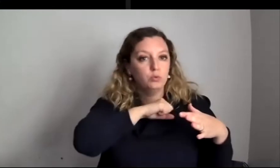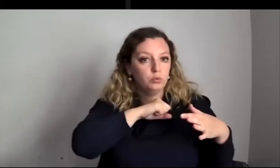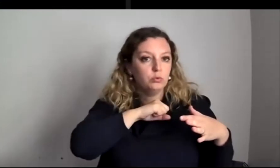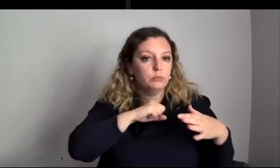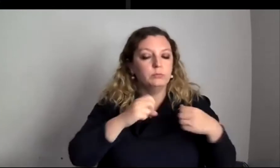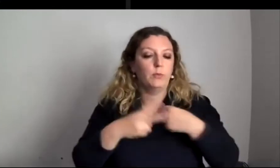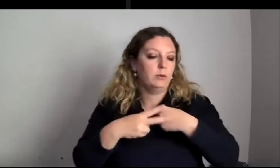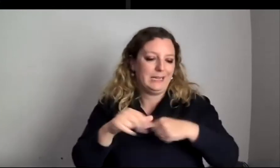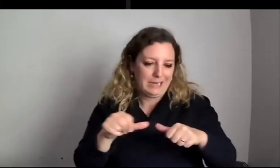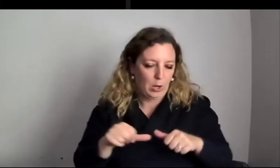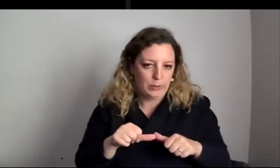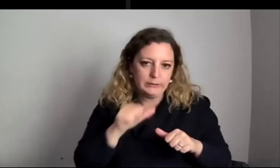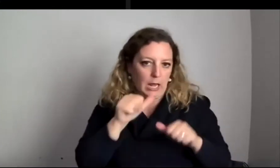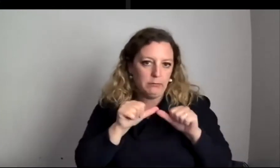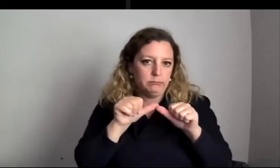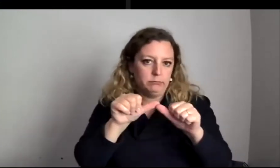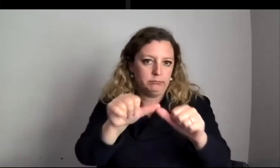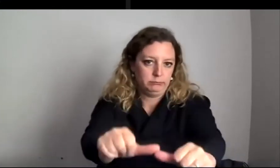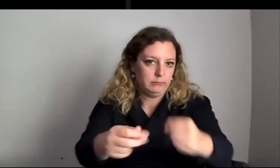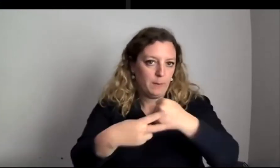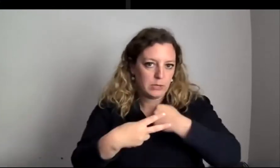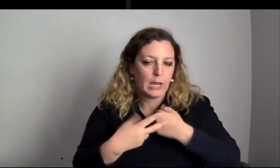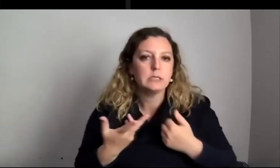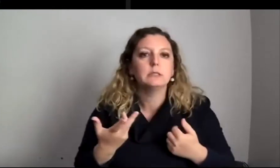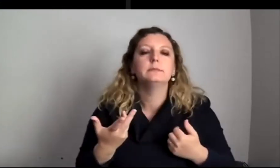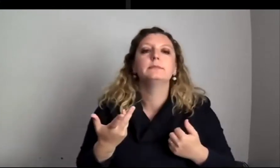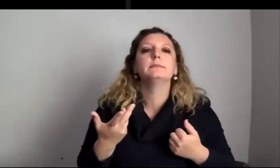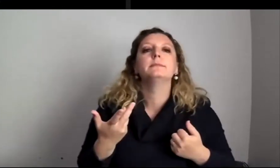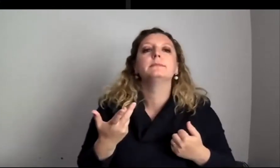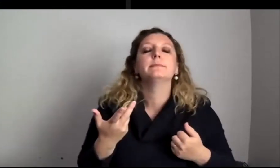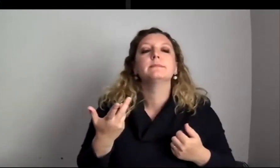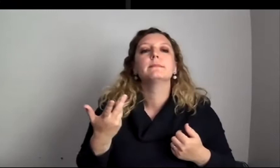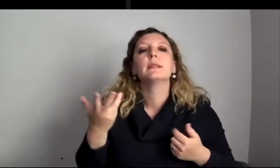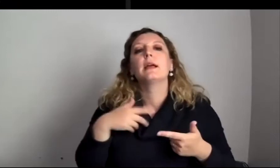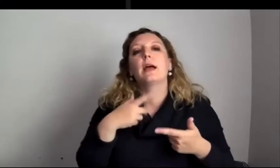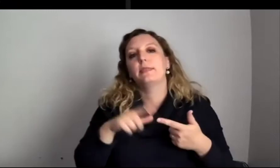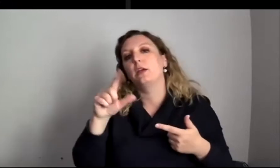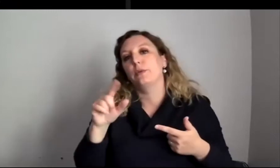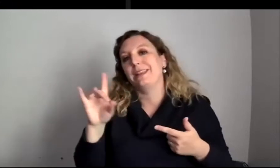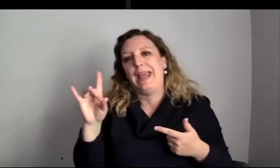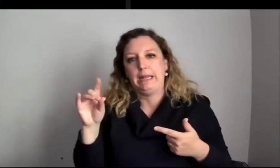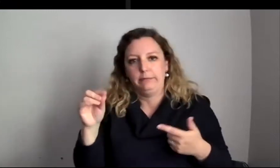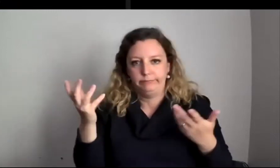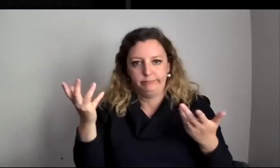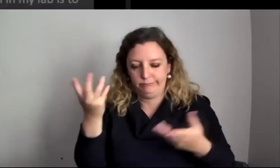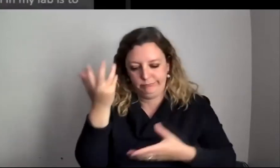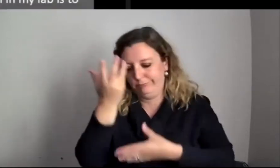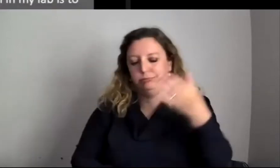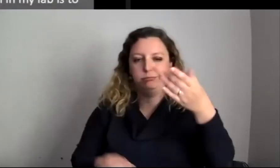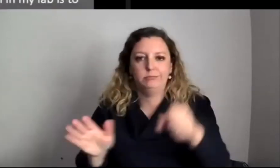protected areas don't always protect the forests in the way that we would hope, then by 2080, pretty much everything has